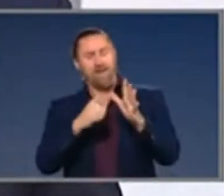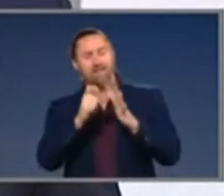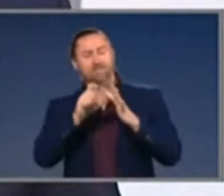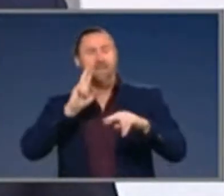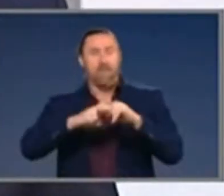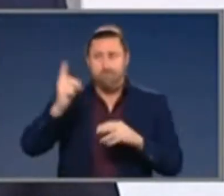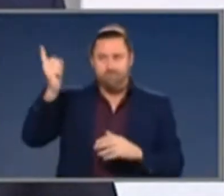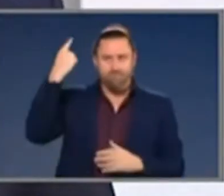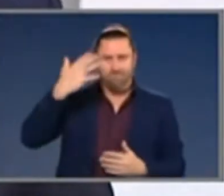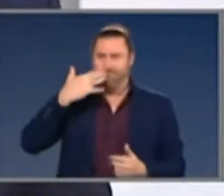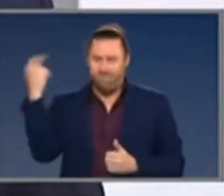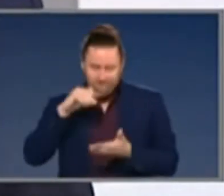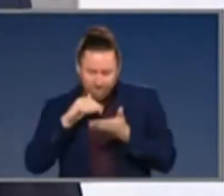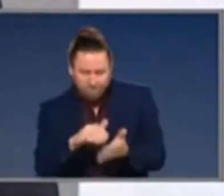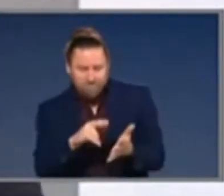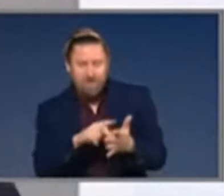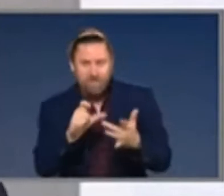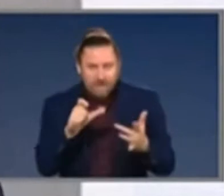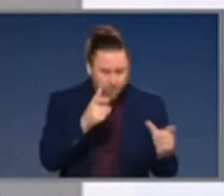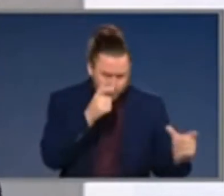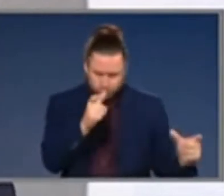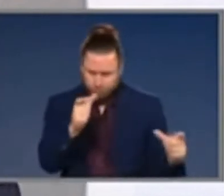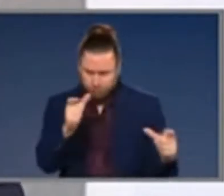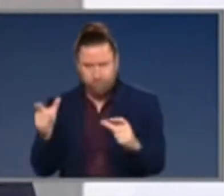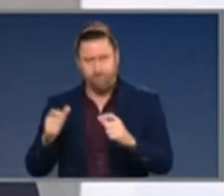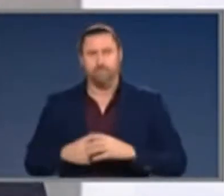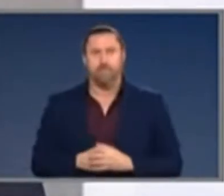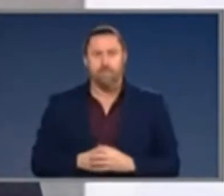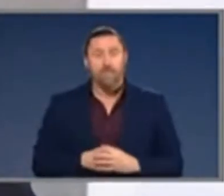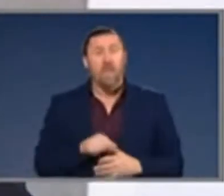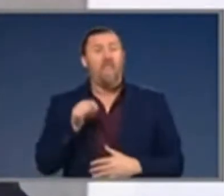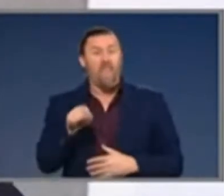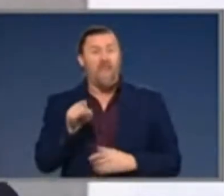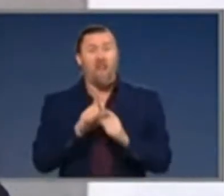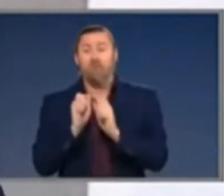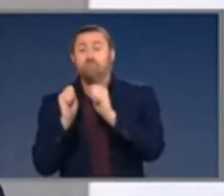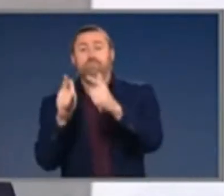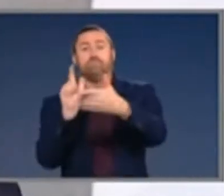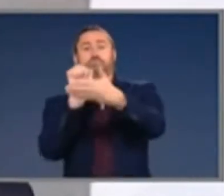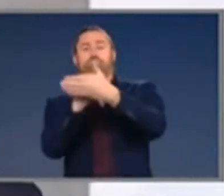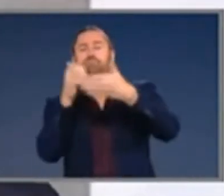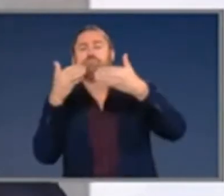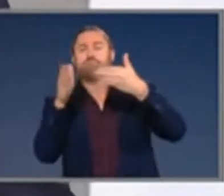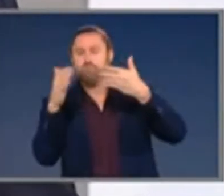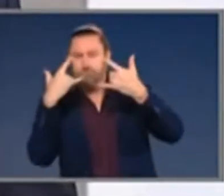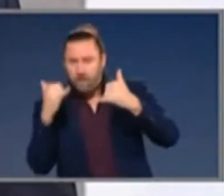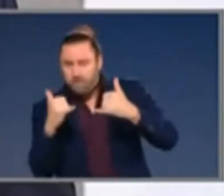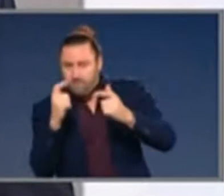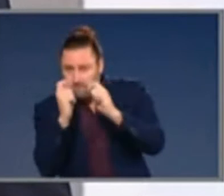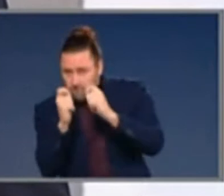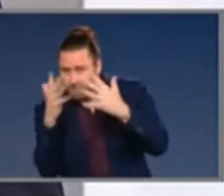involved with that tasking, and I can note today that the door-knocking task that the ADF have